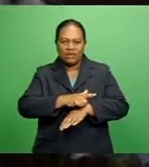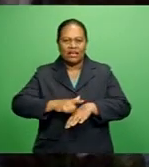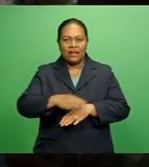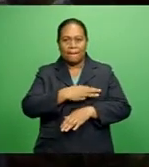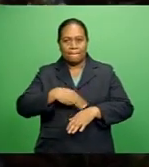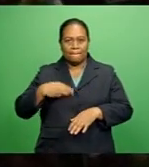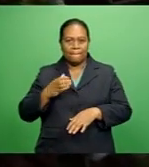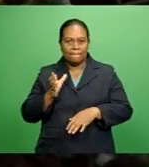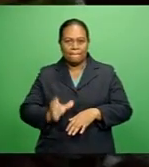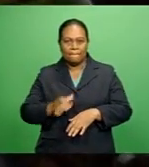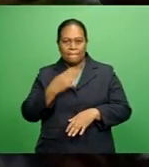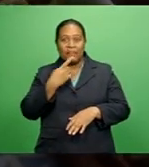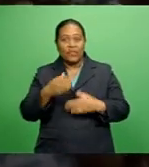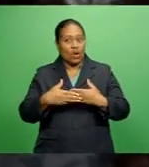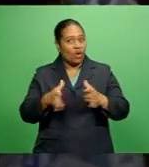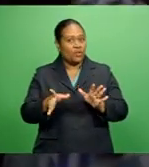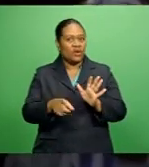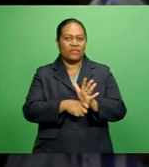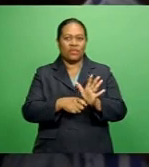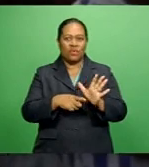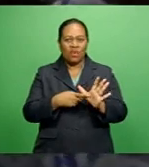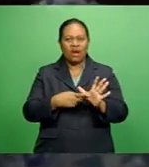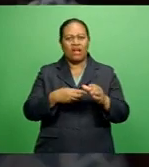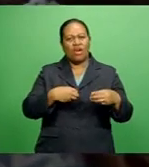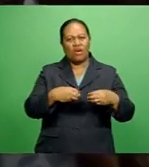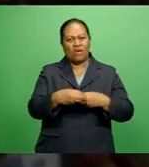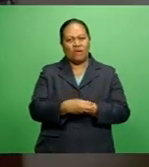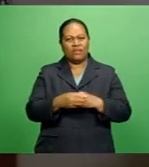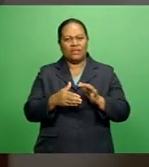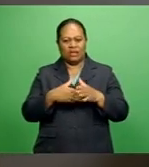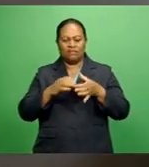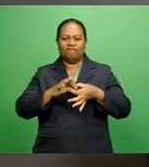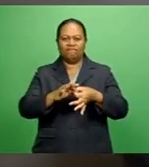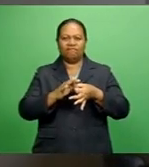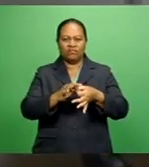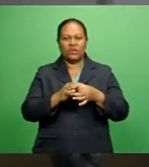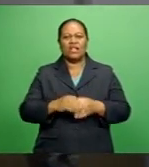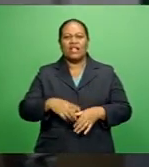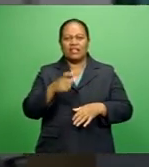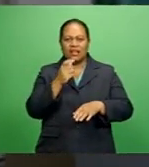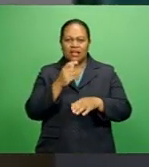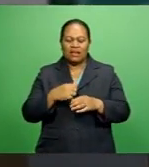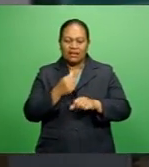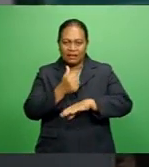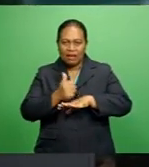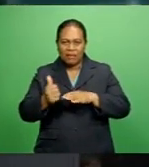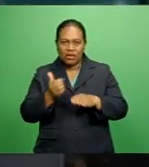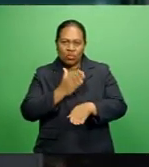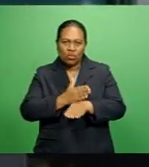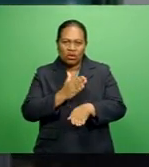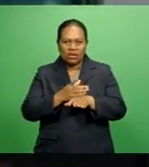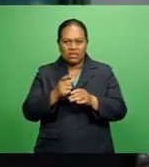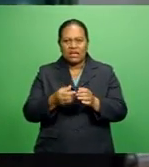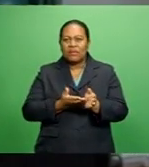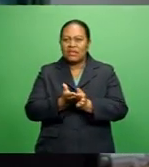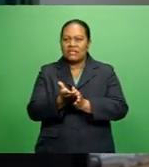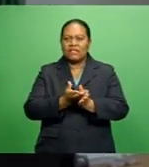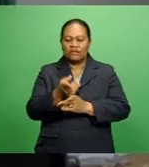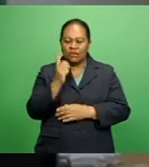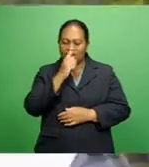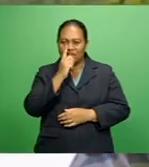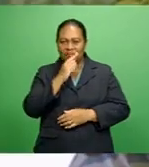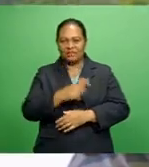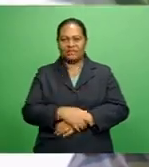Chonu Sumate says the opening of the Rakiraki office is in line with the civil service reform of decentralizing its services to the